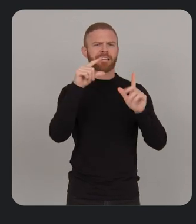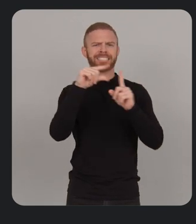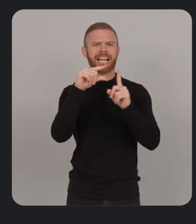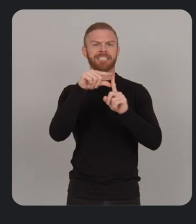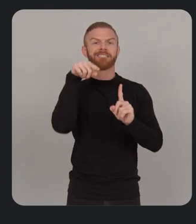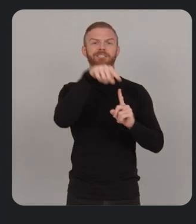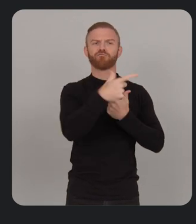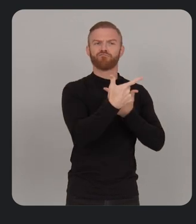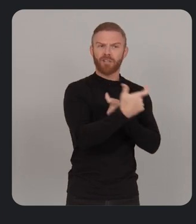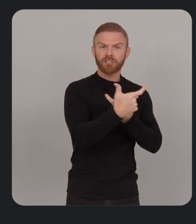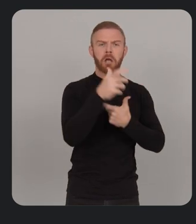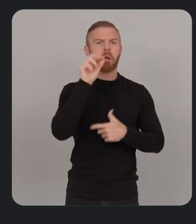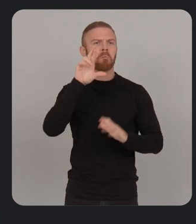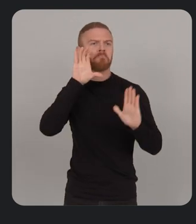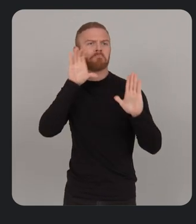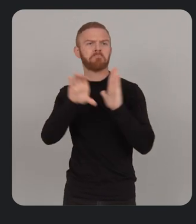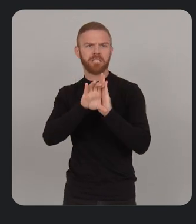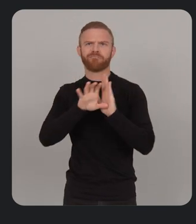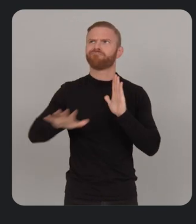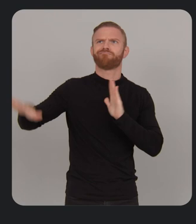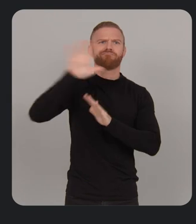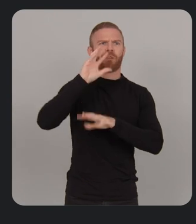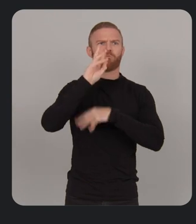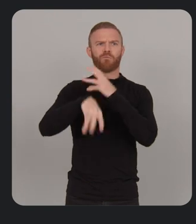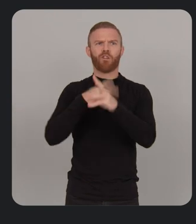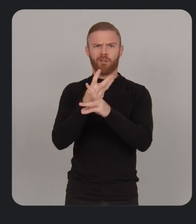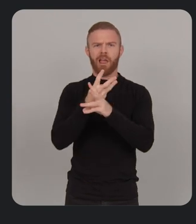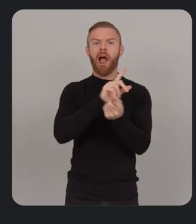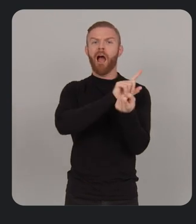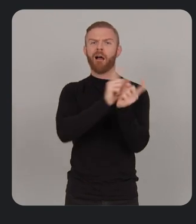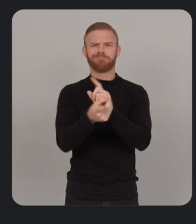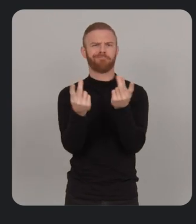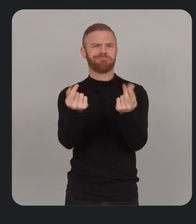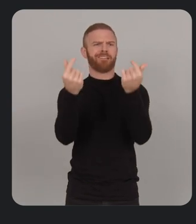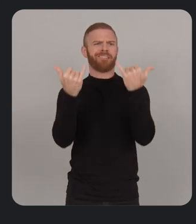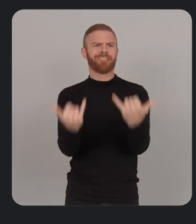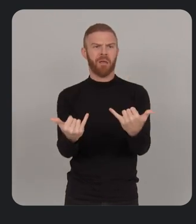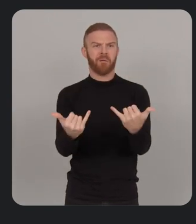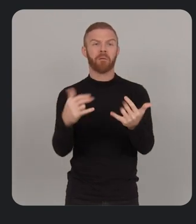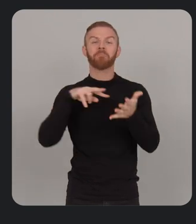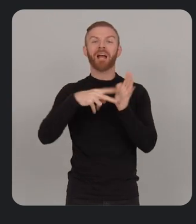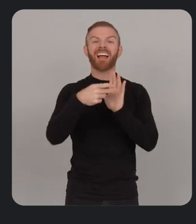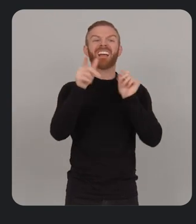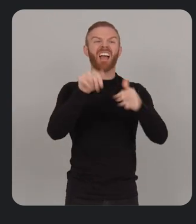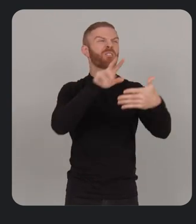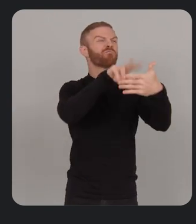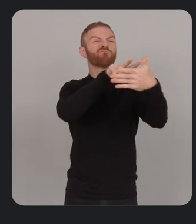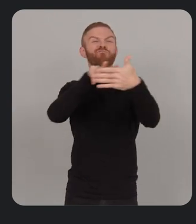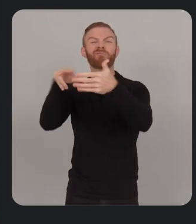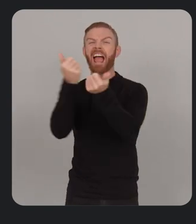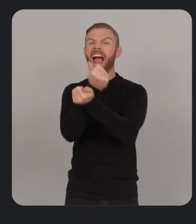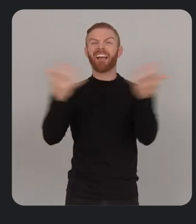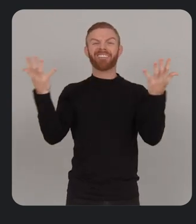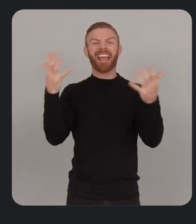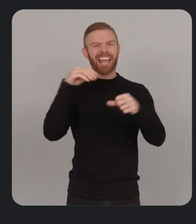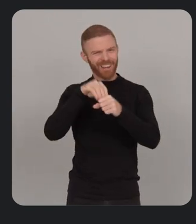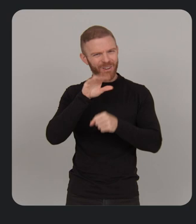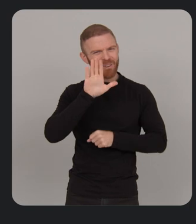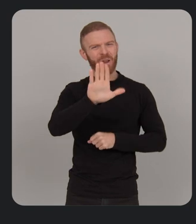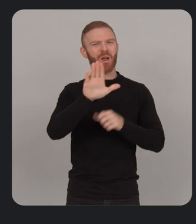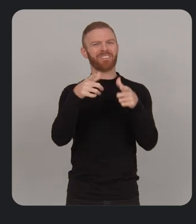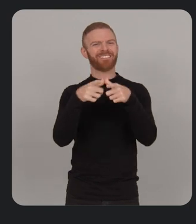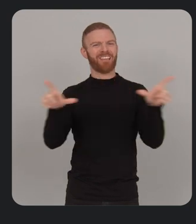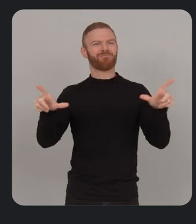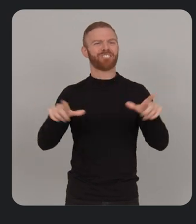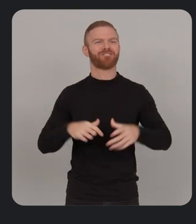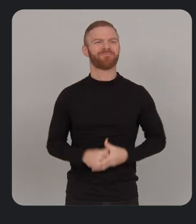in screenshots of pictures of the world around you and translates it in real time, making anything you see readable in your language.